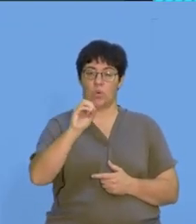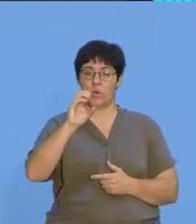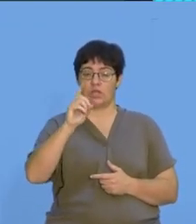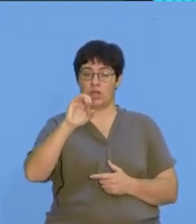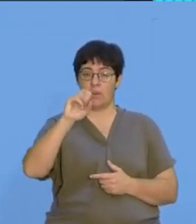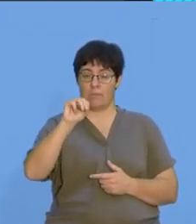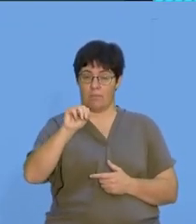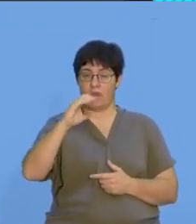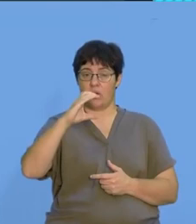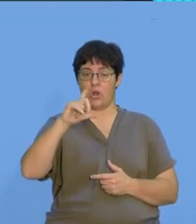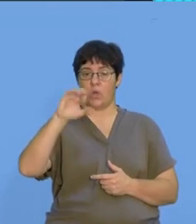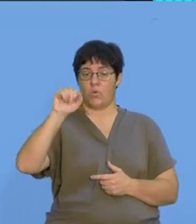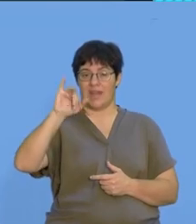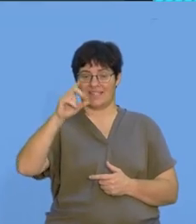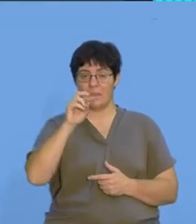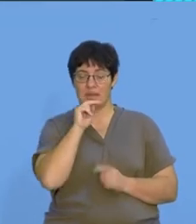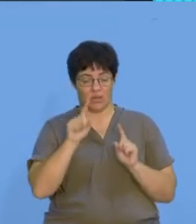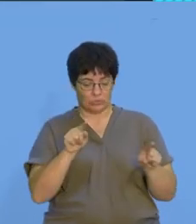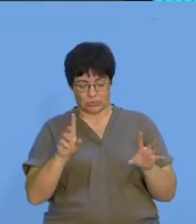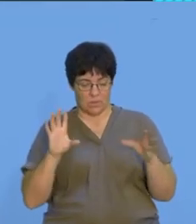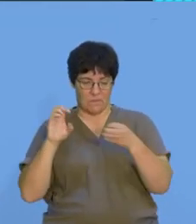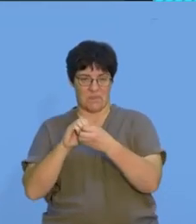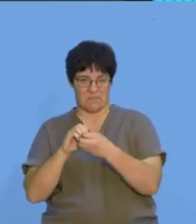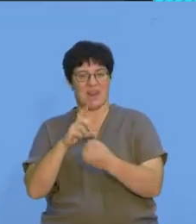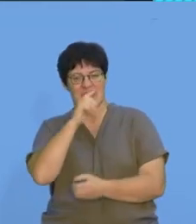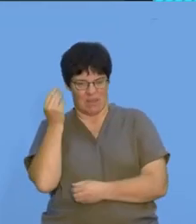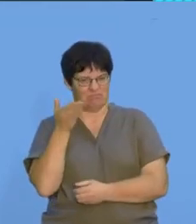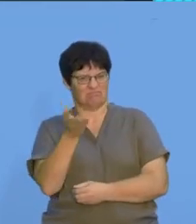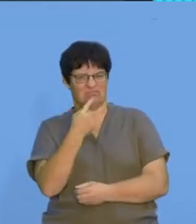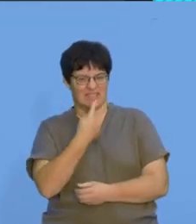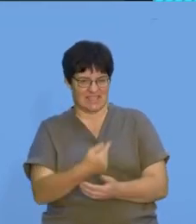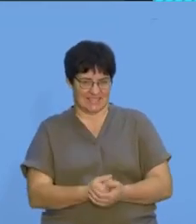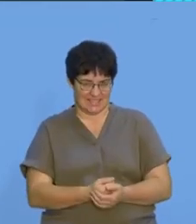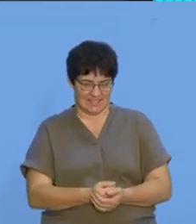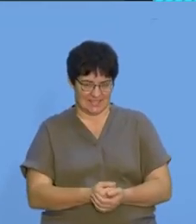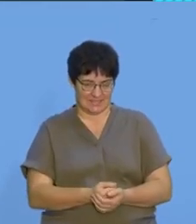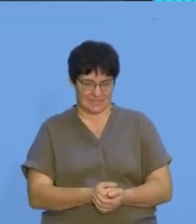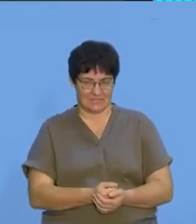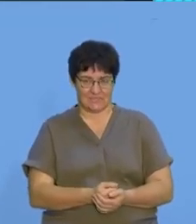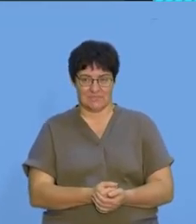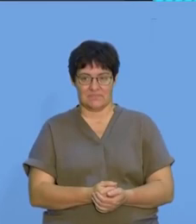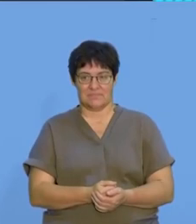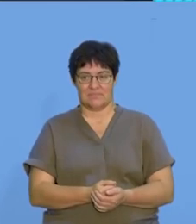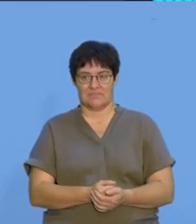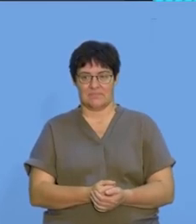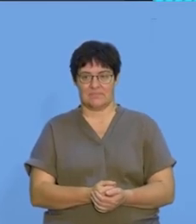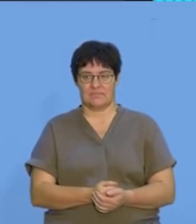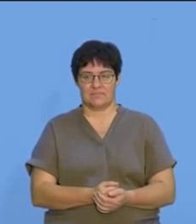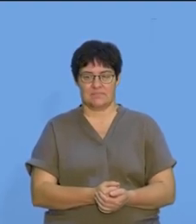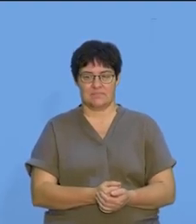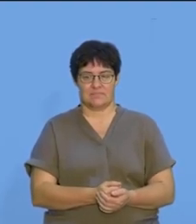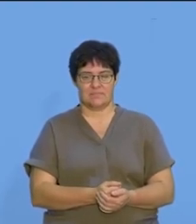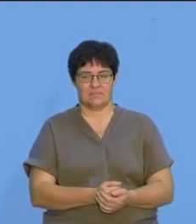So in that name, it captures the two, constituent elements that make up that particular compound, just as an example.